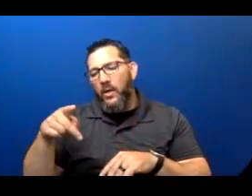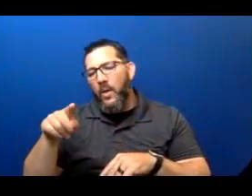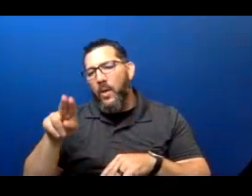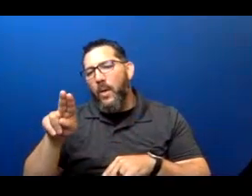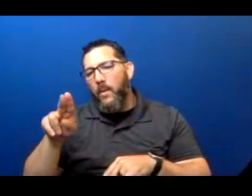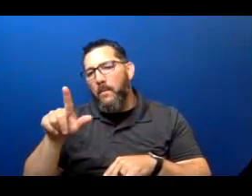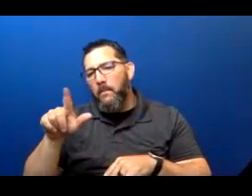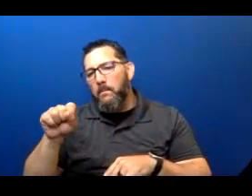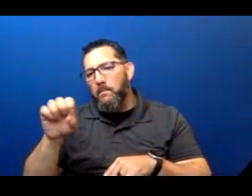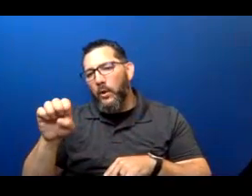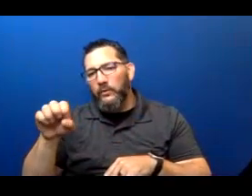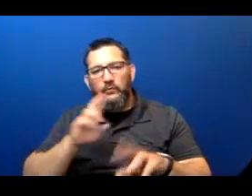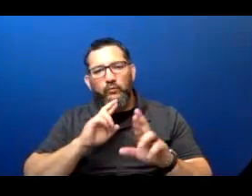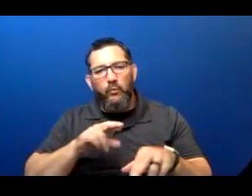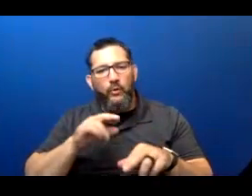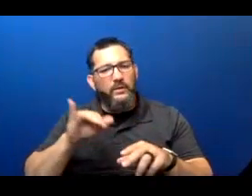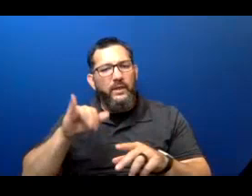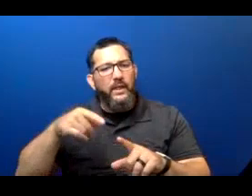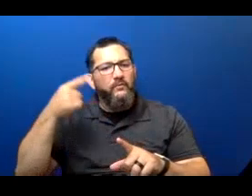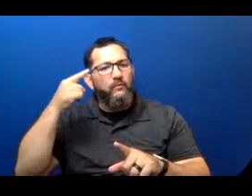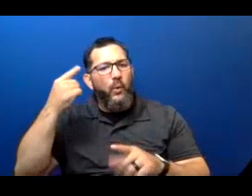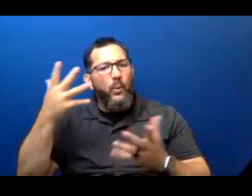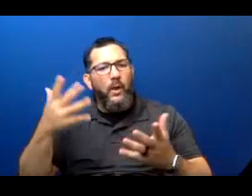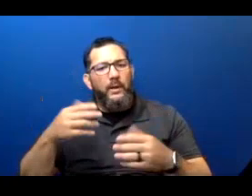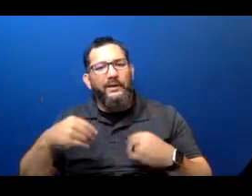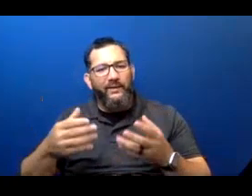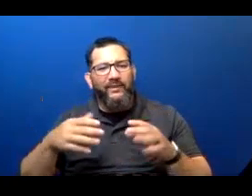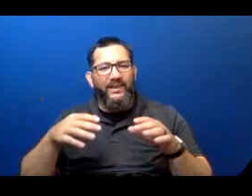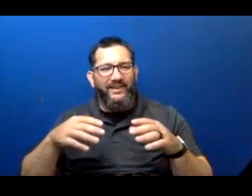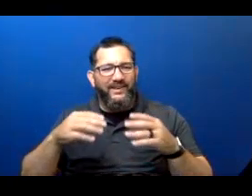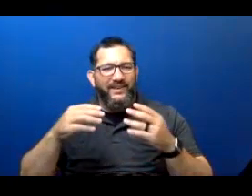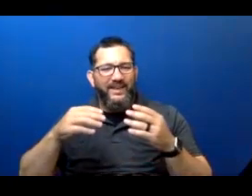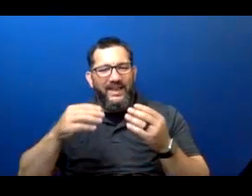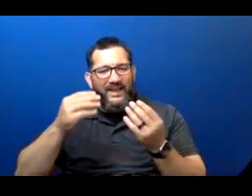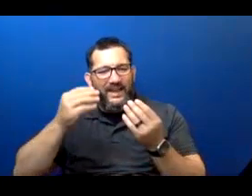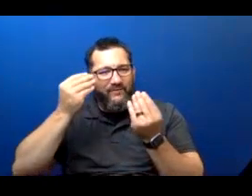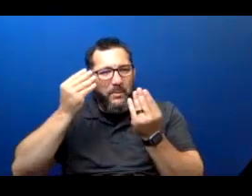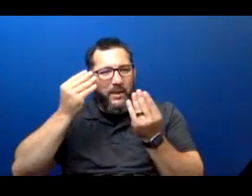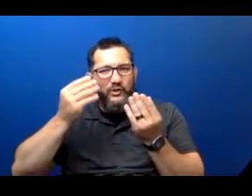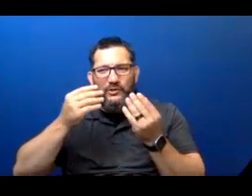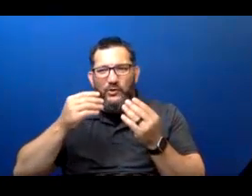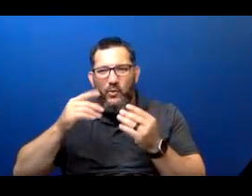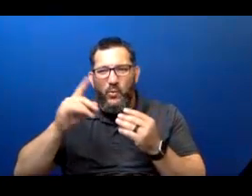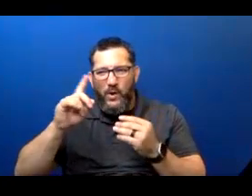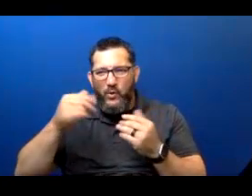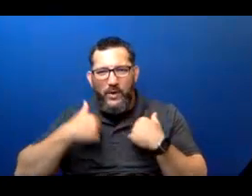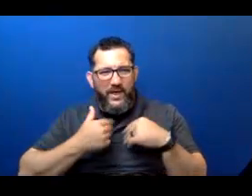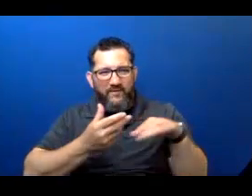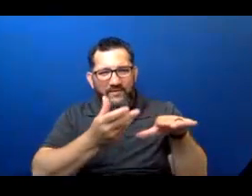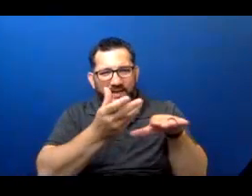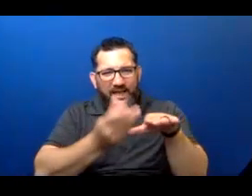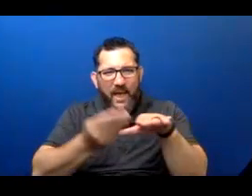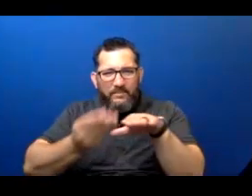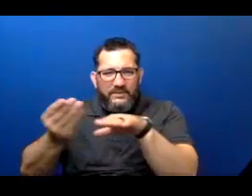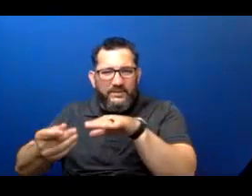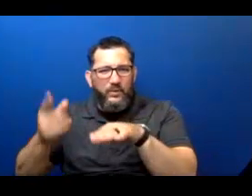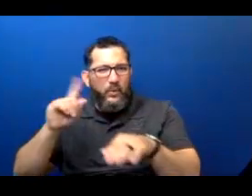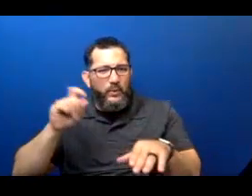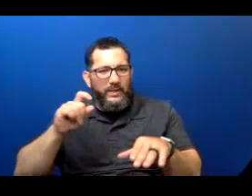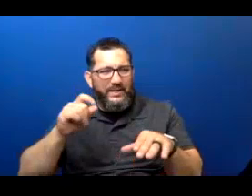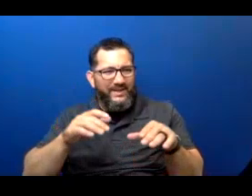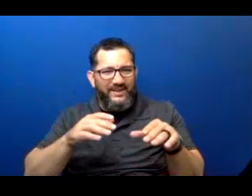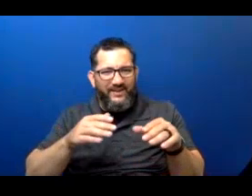The report is intended to provide actionable insight into where gaps exist and how access